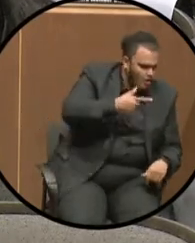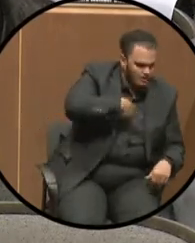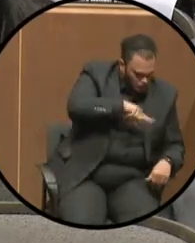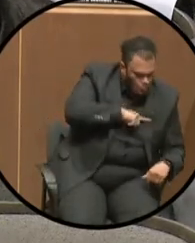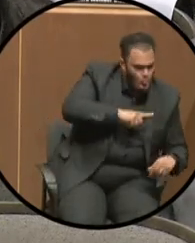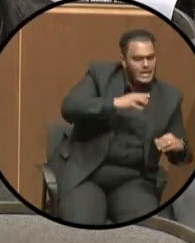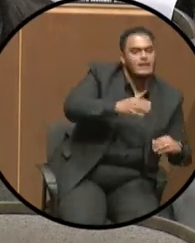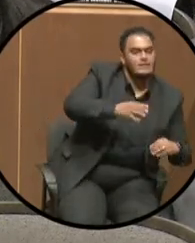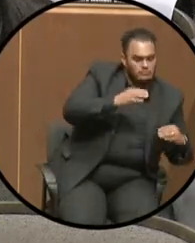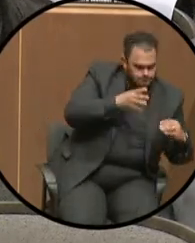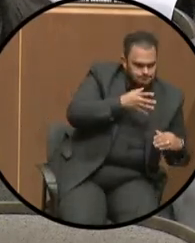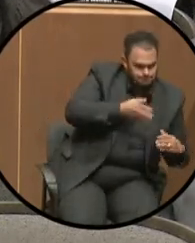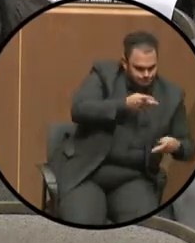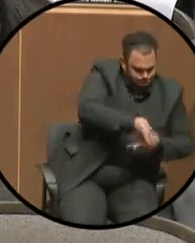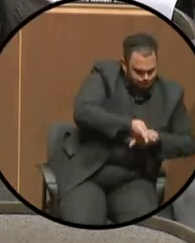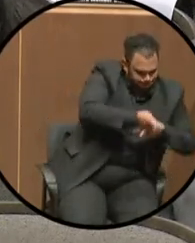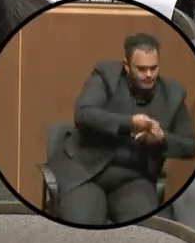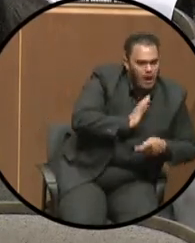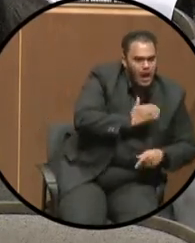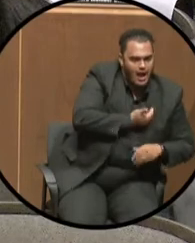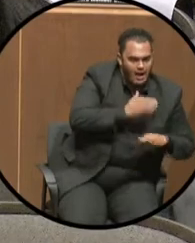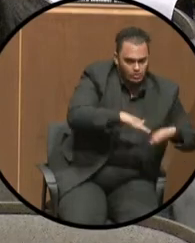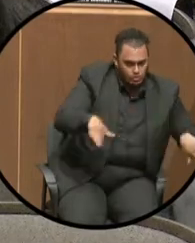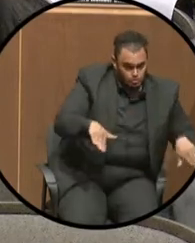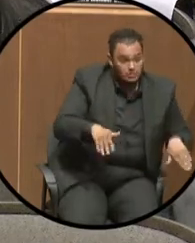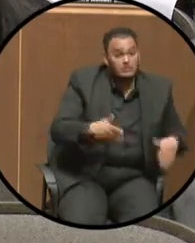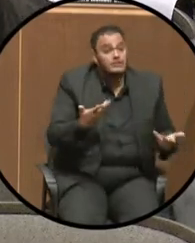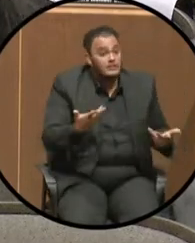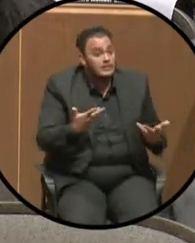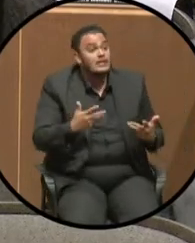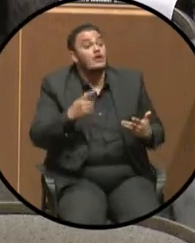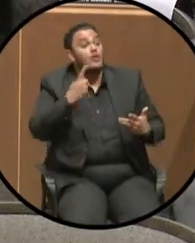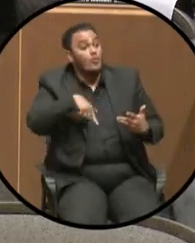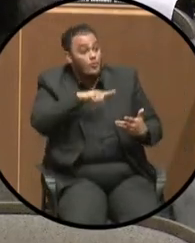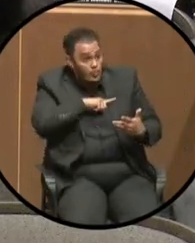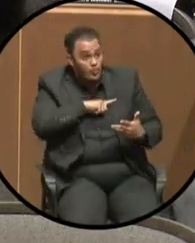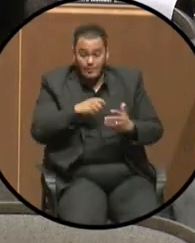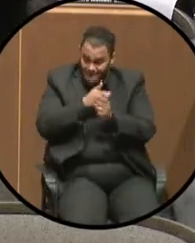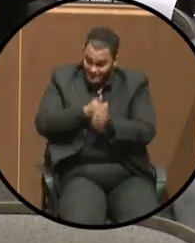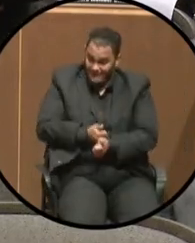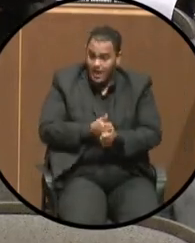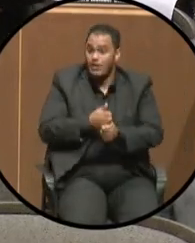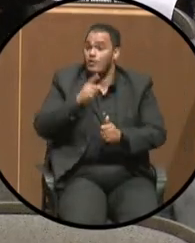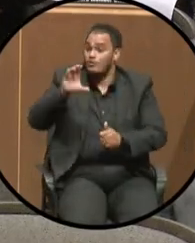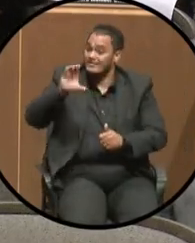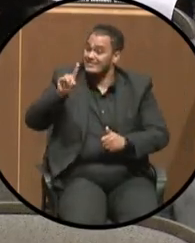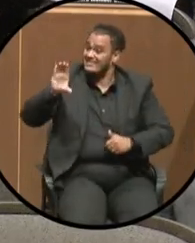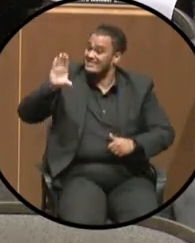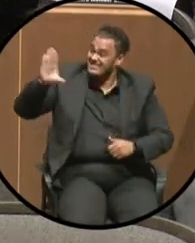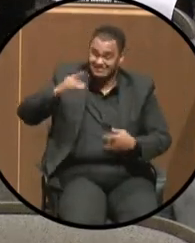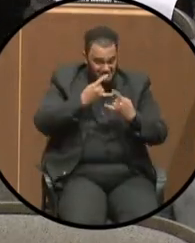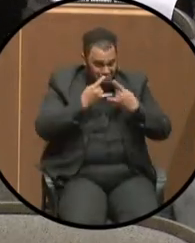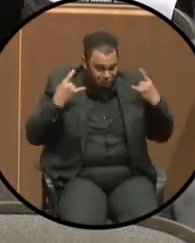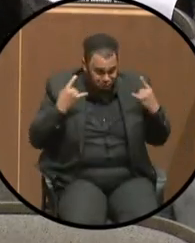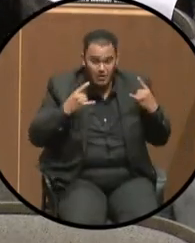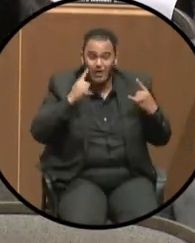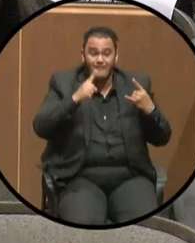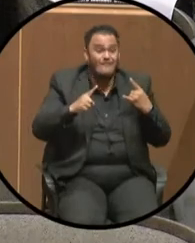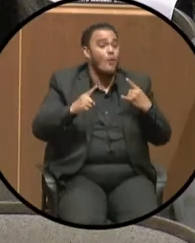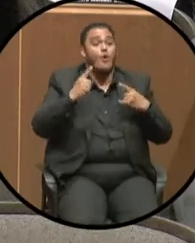Following the corrupt CDC guidelines to mask children for more than a year now, 5 days a week for